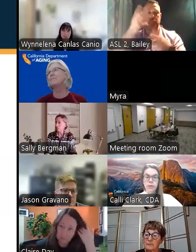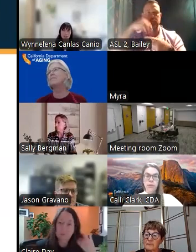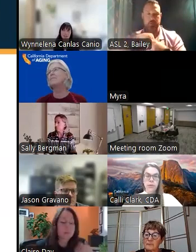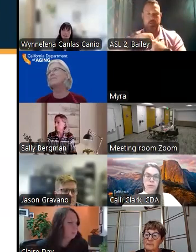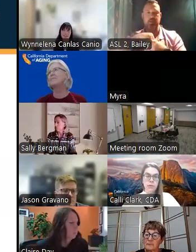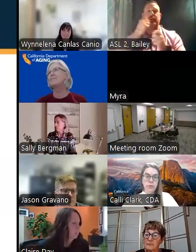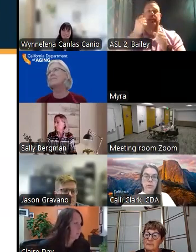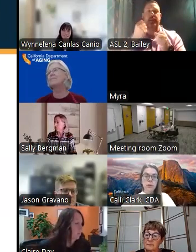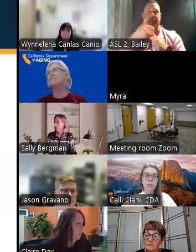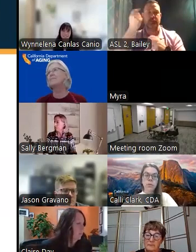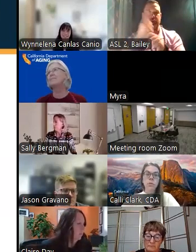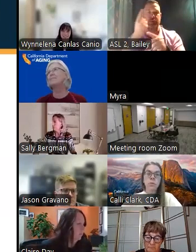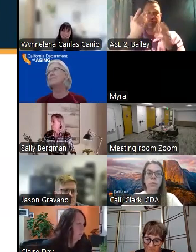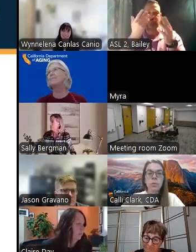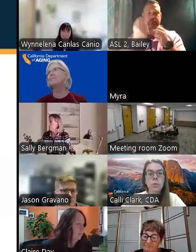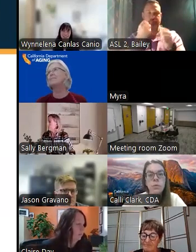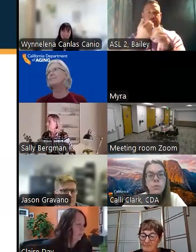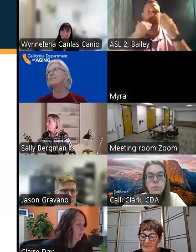participation next year.